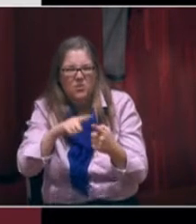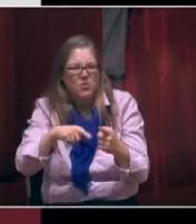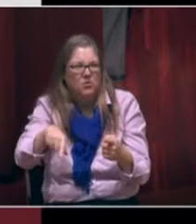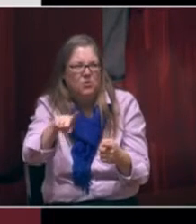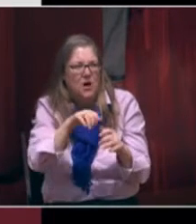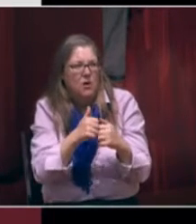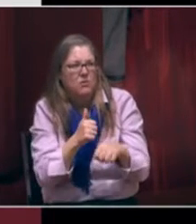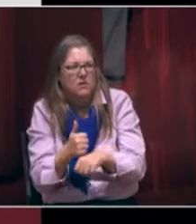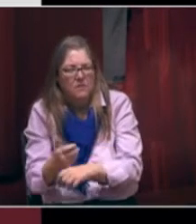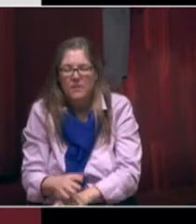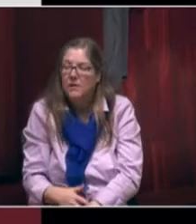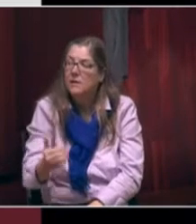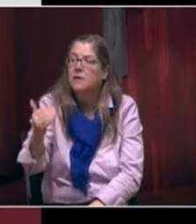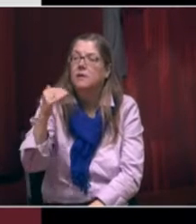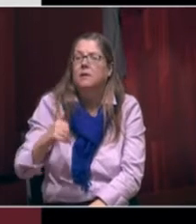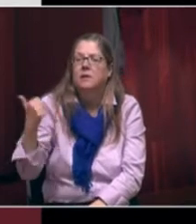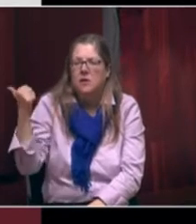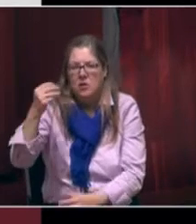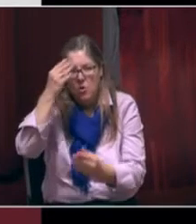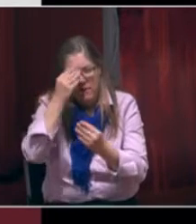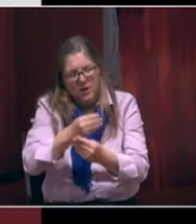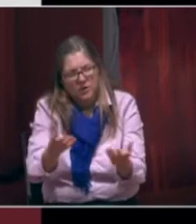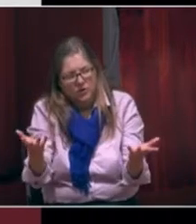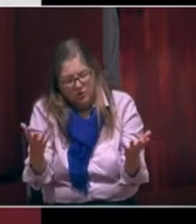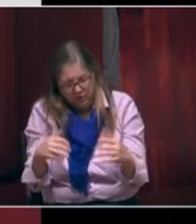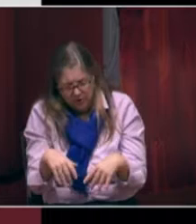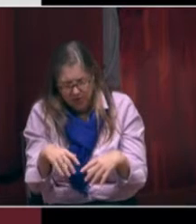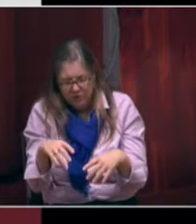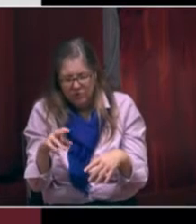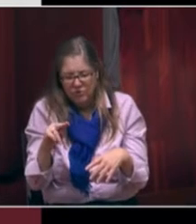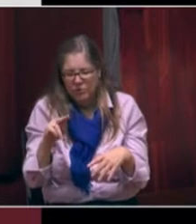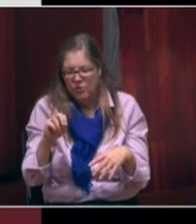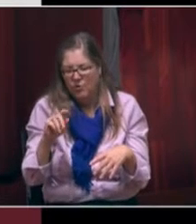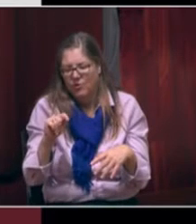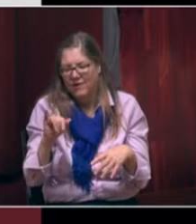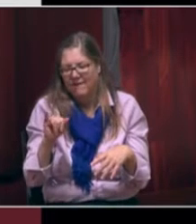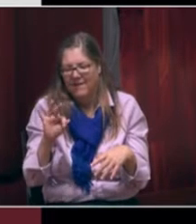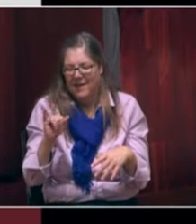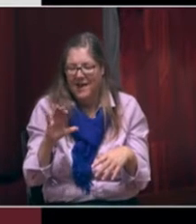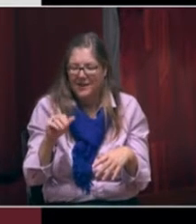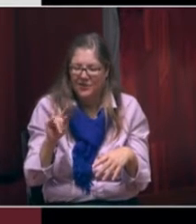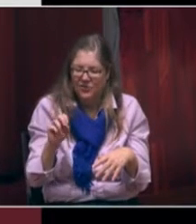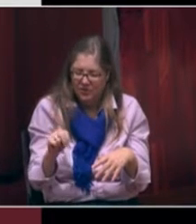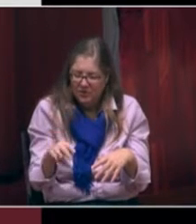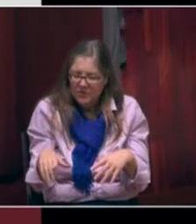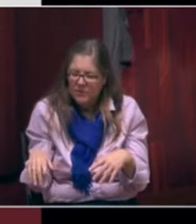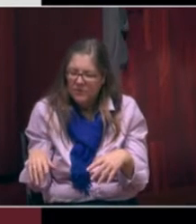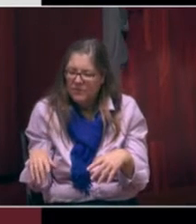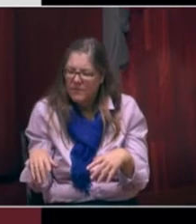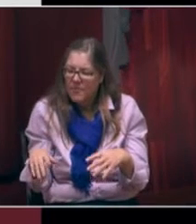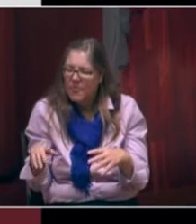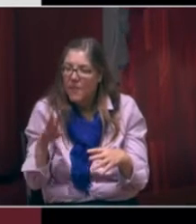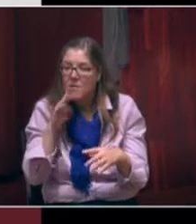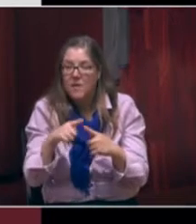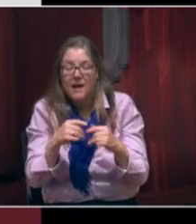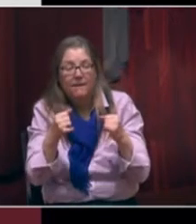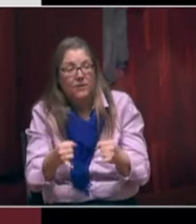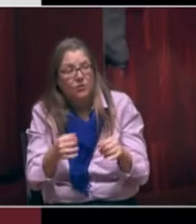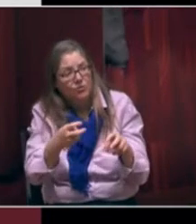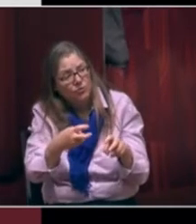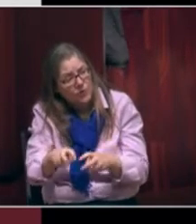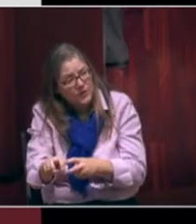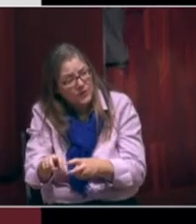the notifications, ARCUS disposition notifications. And what you're looking at there is an individual transfer. There's a